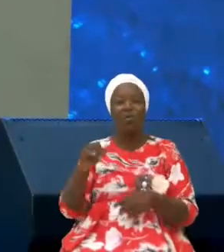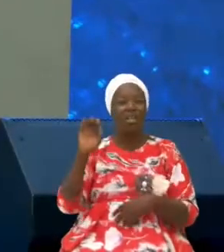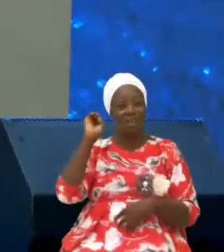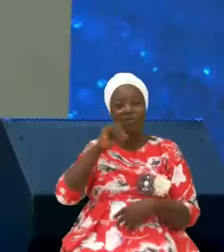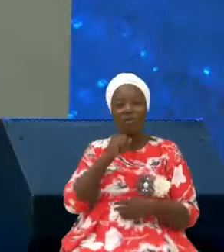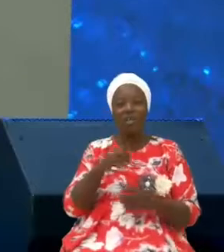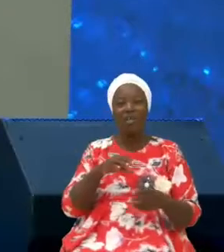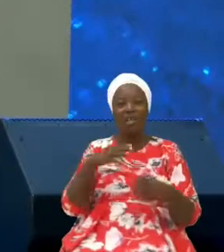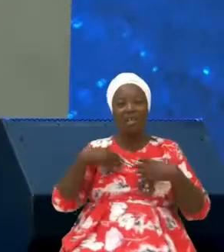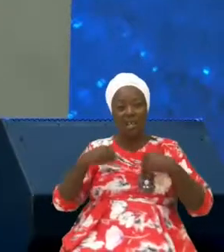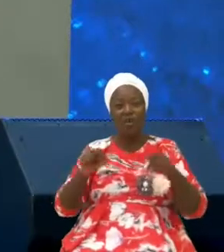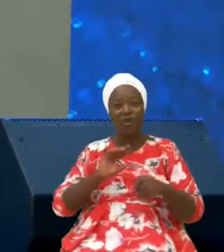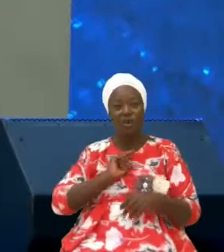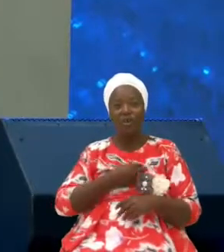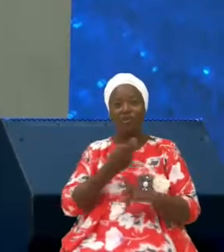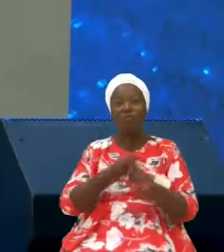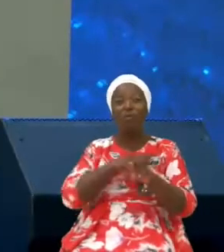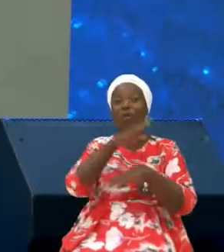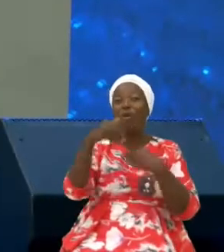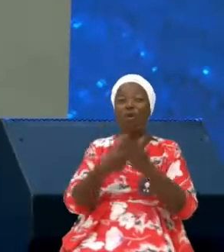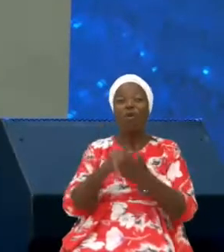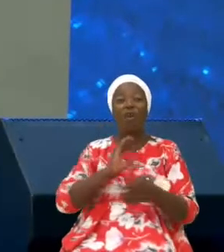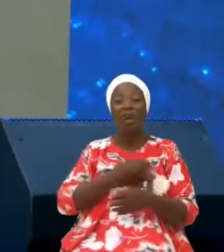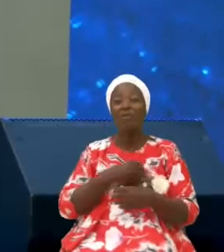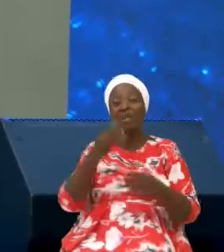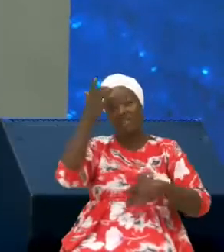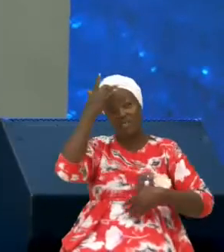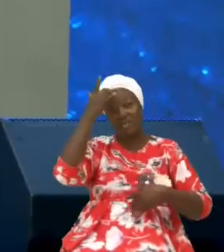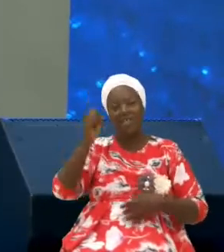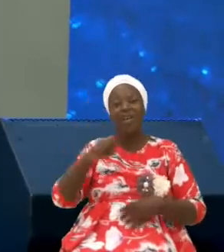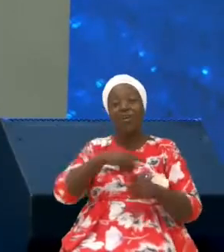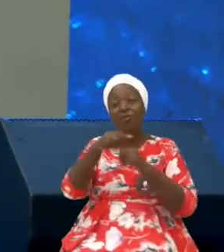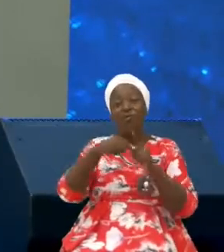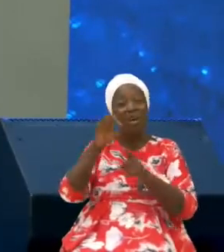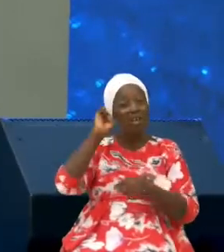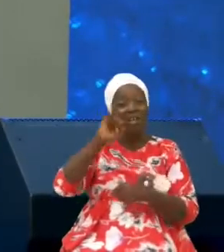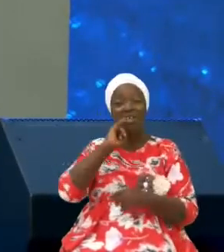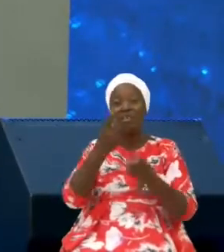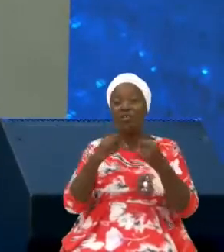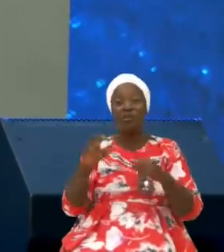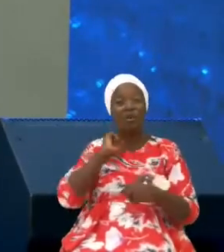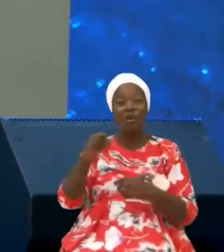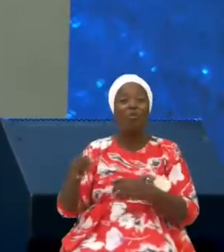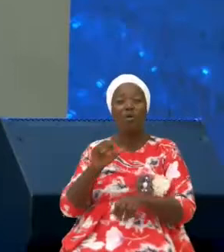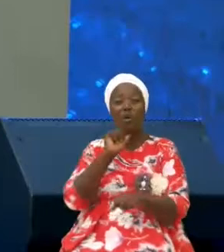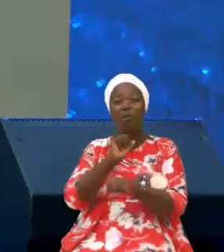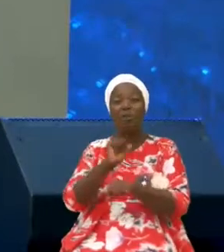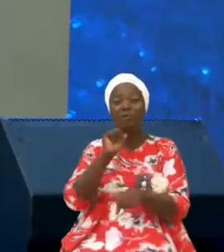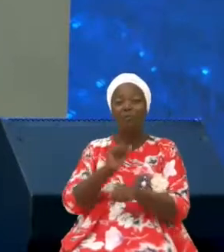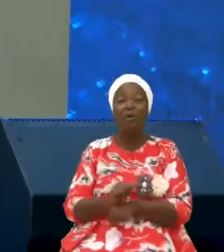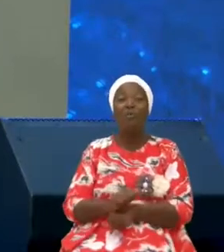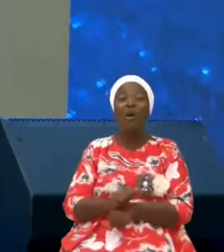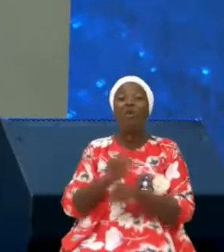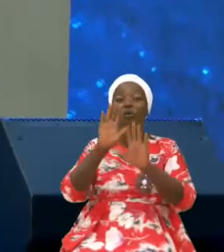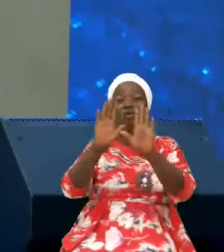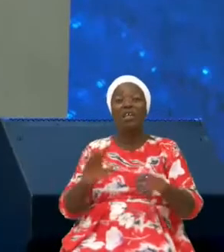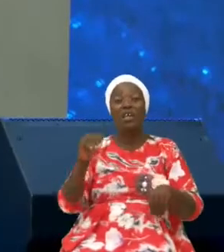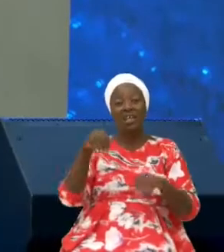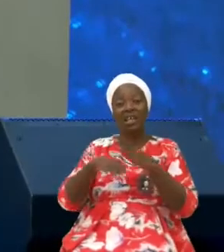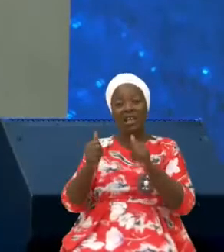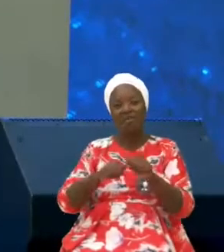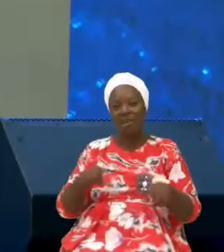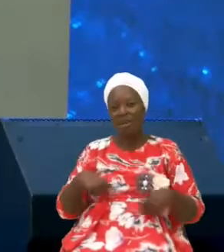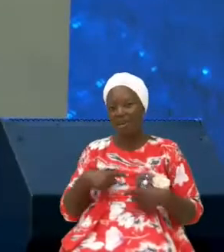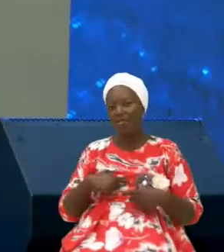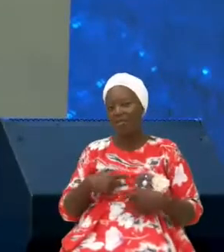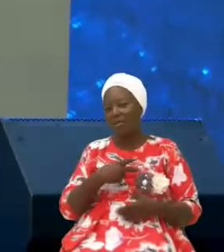our sins. When he is come, he will heal us from all our sicknesses. When he is come, he'll